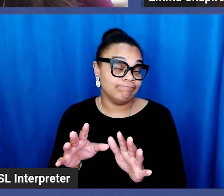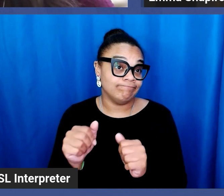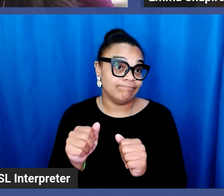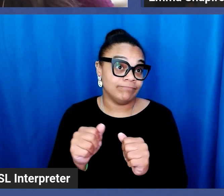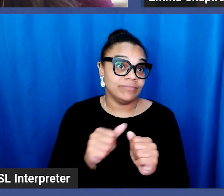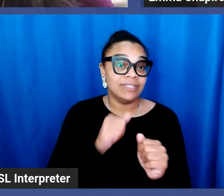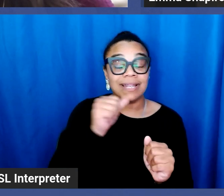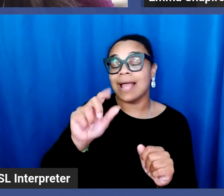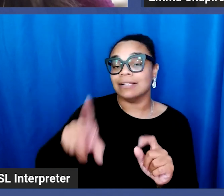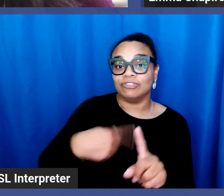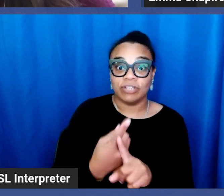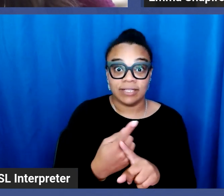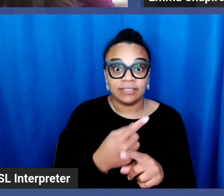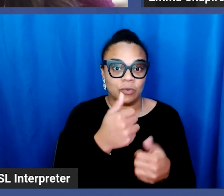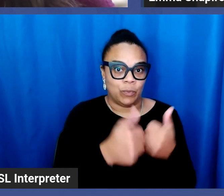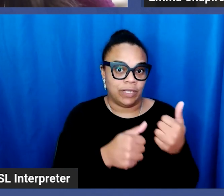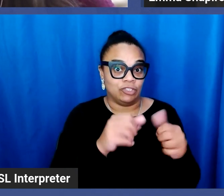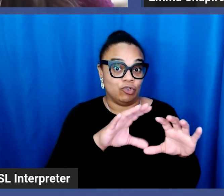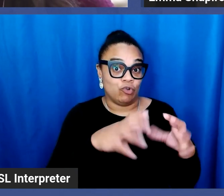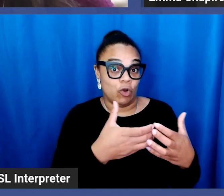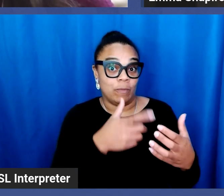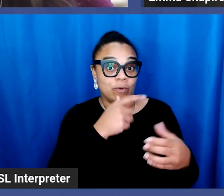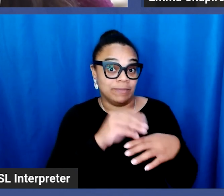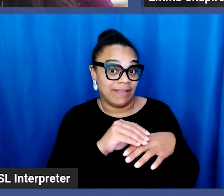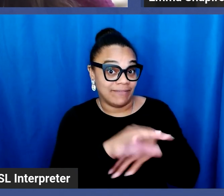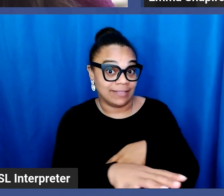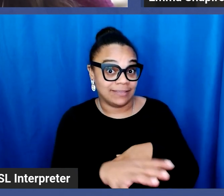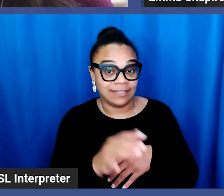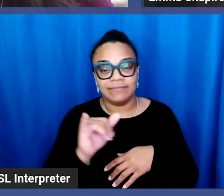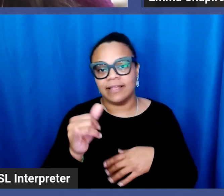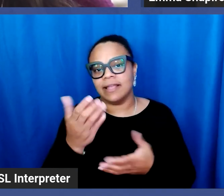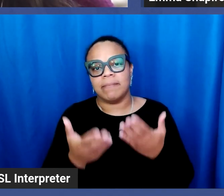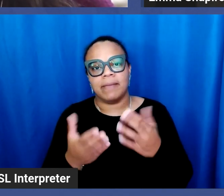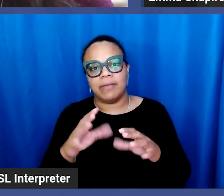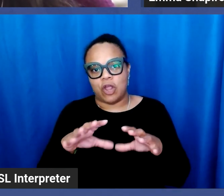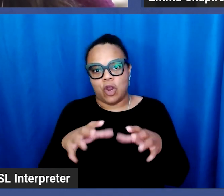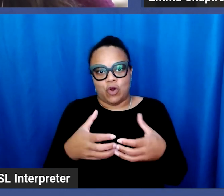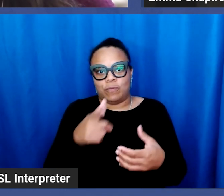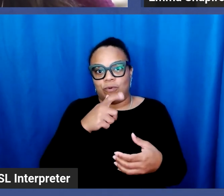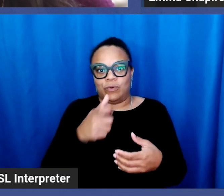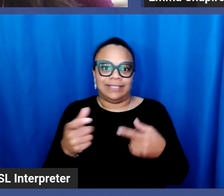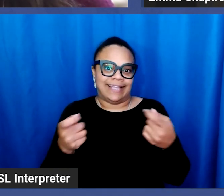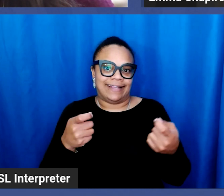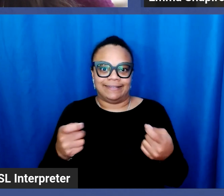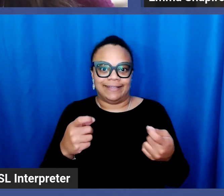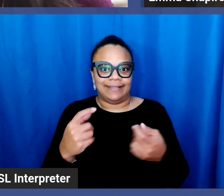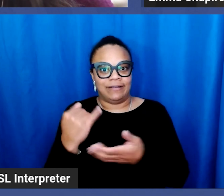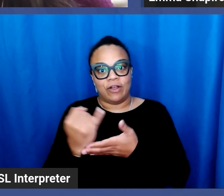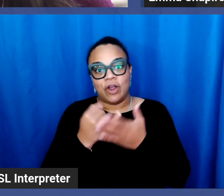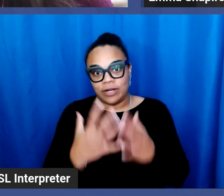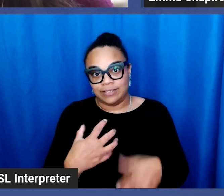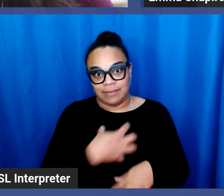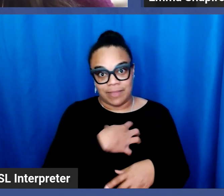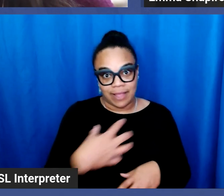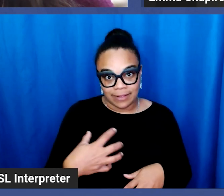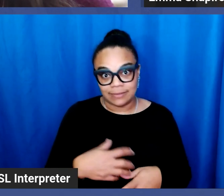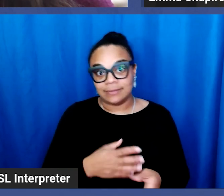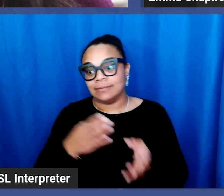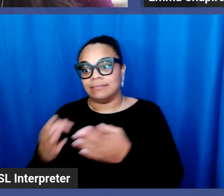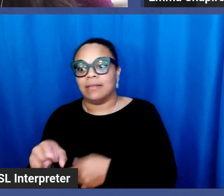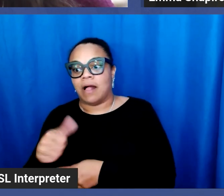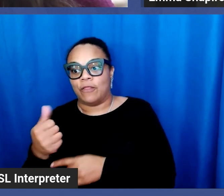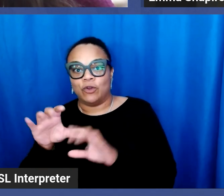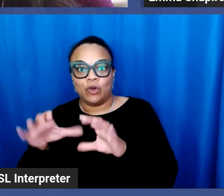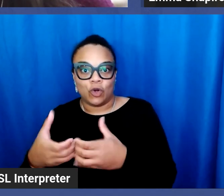the group is that's being affected. So for example, maybe there'll be a group that's dealing with artist complaints. Maybe there'll be a group that's dealing with hate